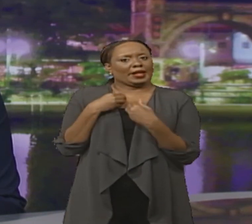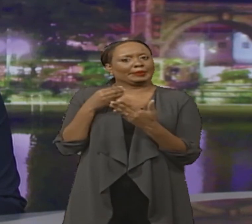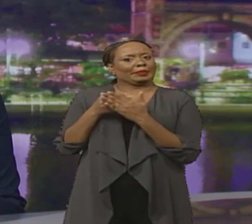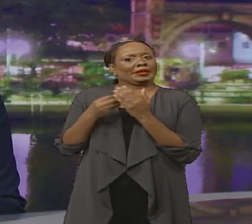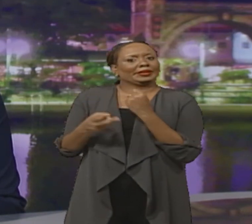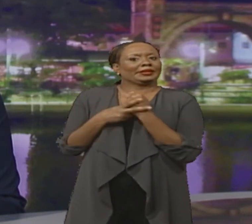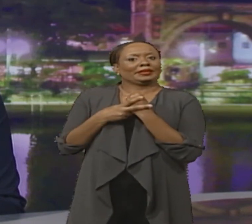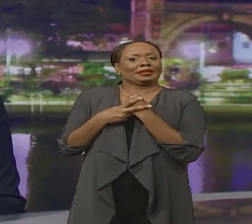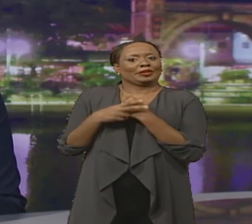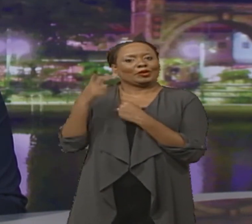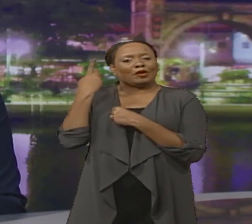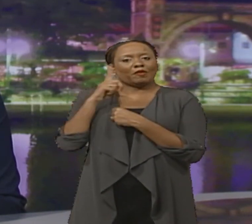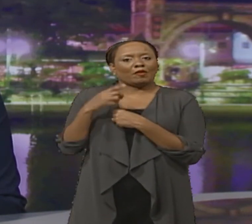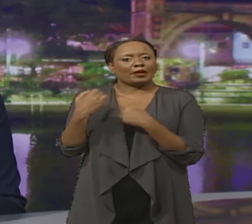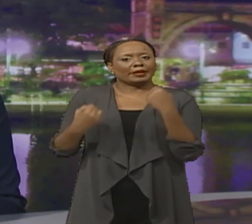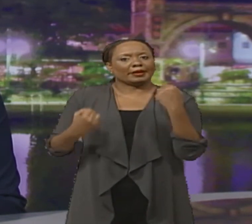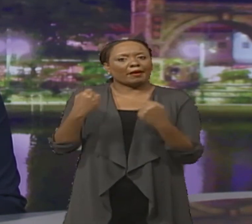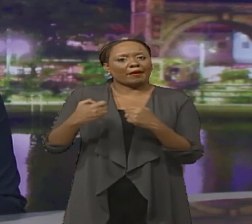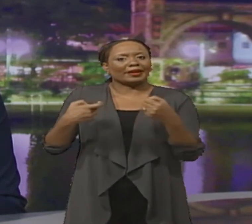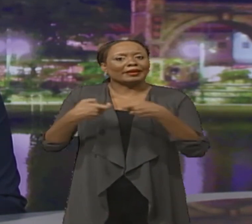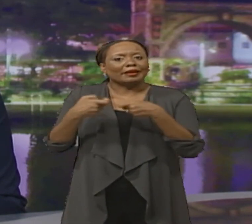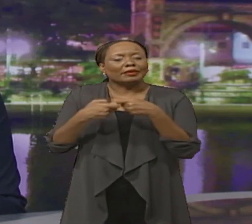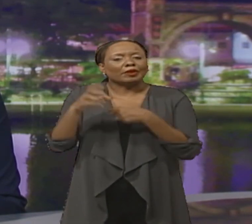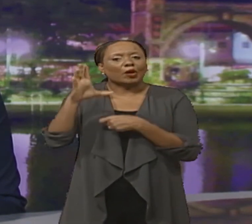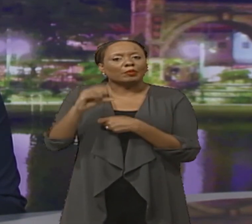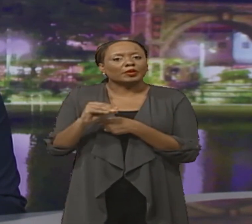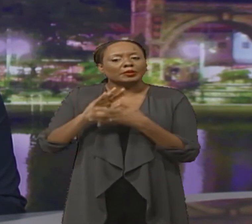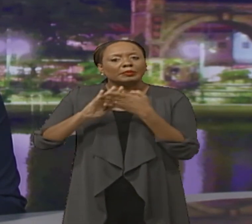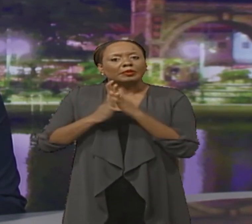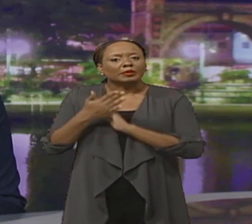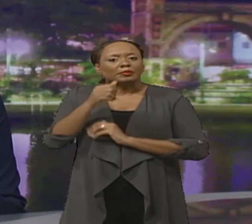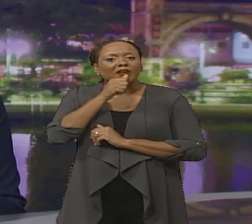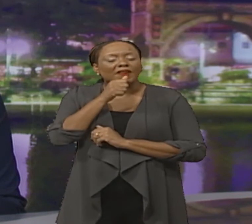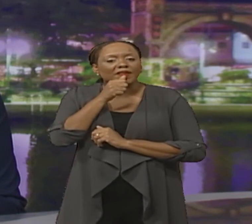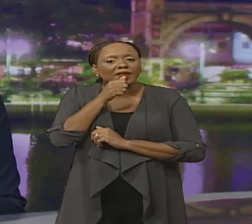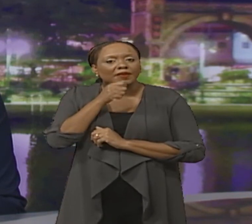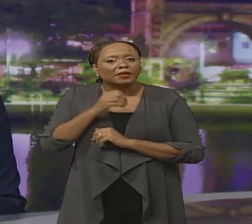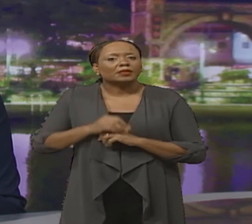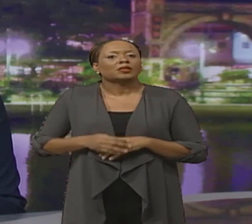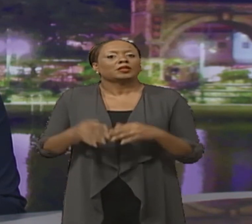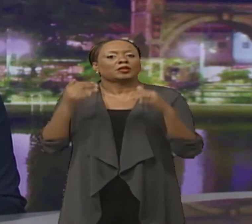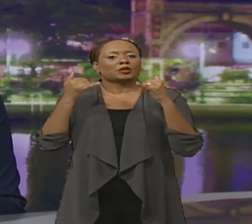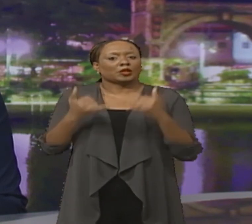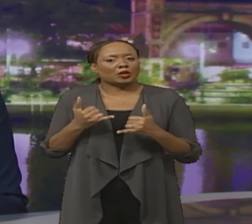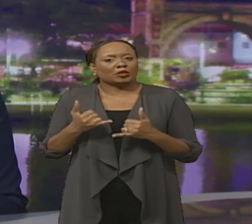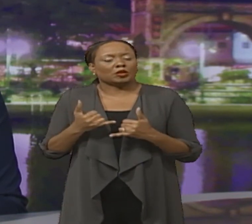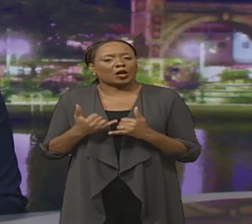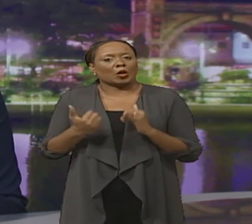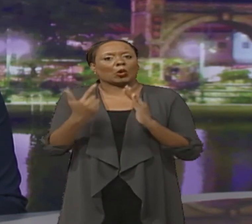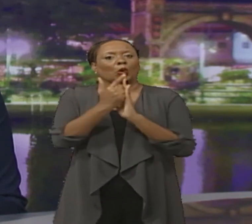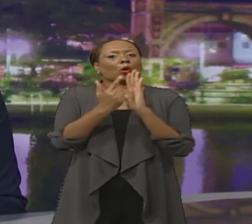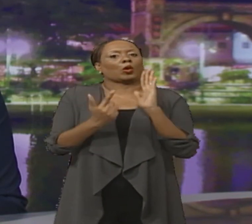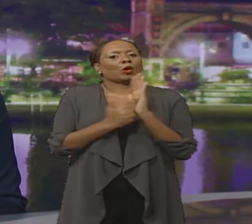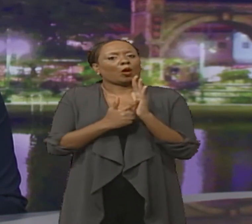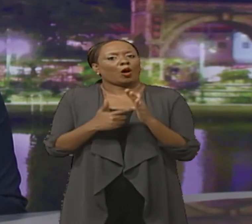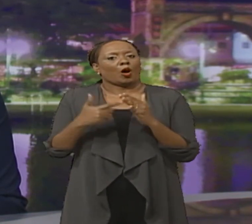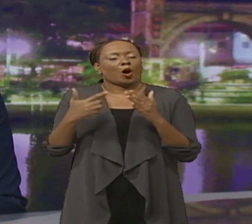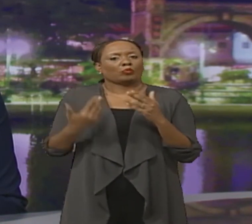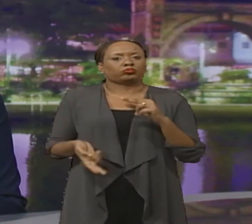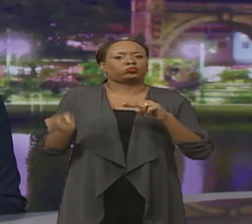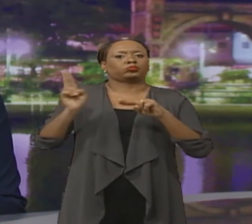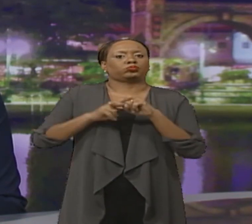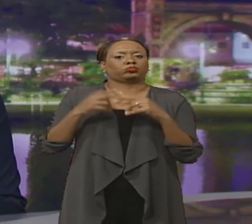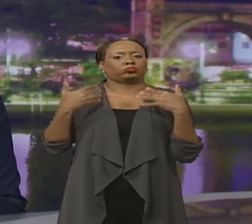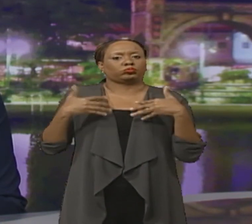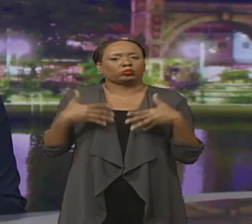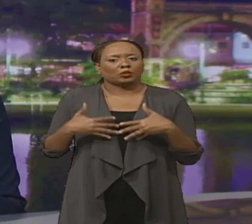car company private. In doing so, the Wall Street regulatory agency set in motion a legal showdown with tremendous stakes that